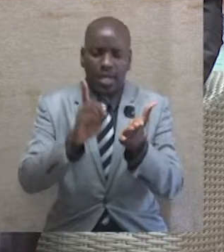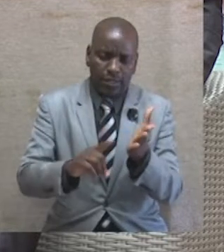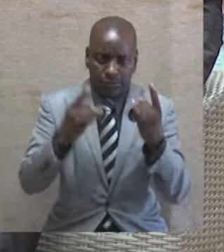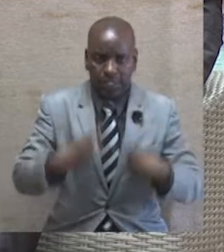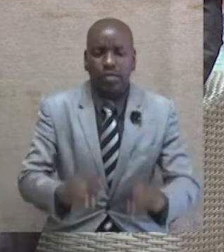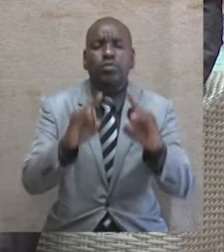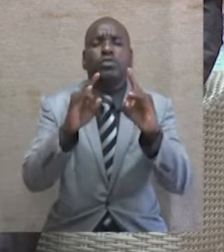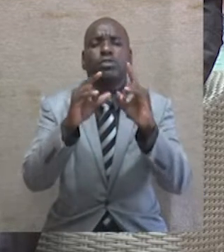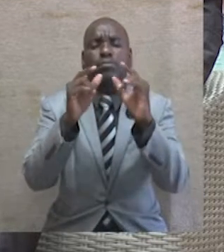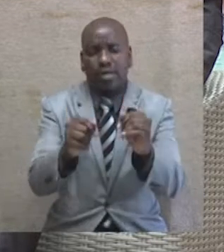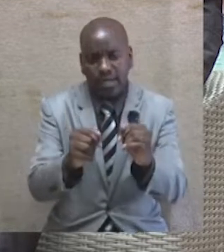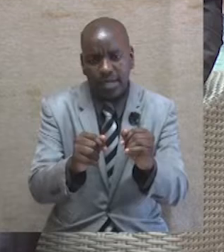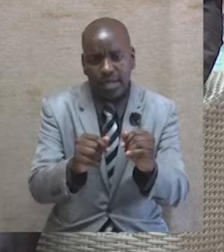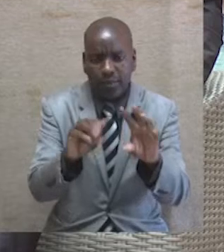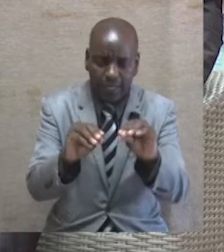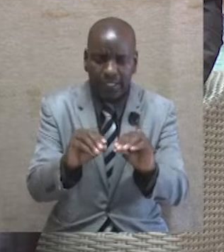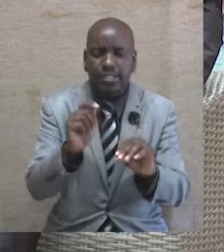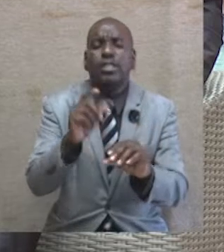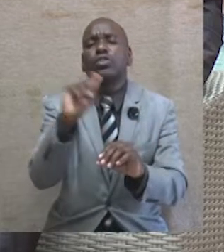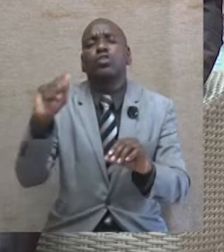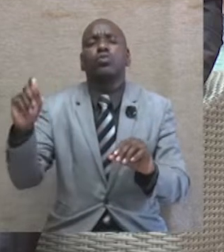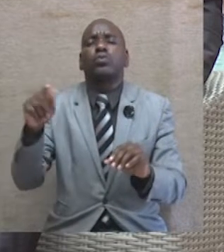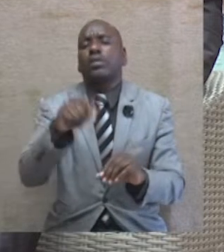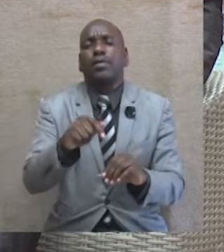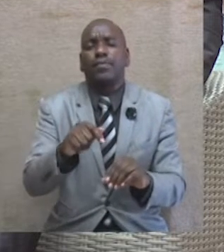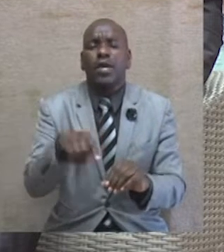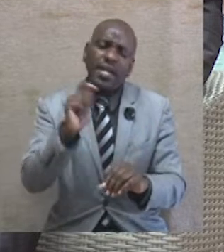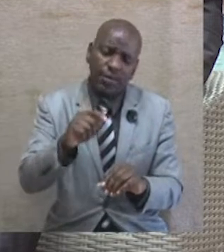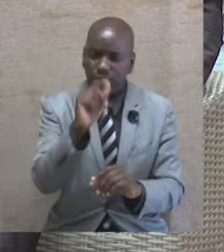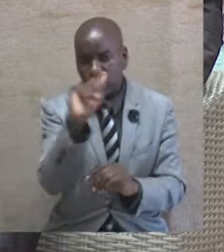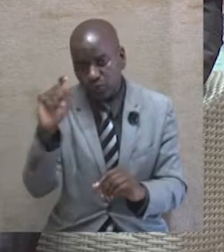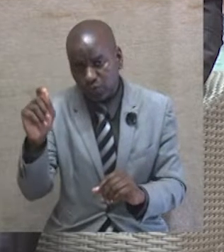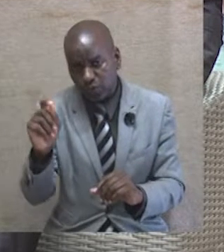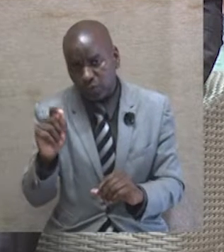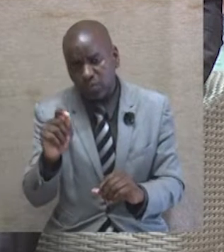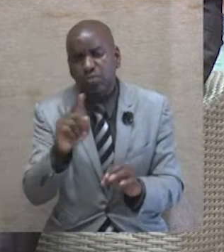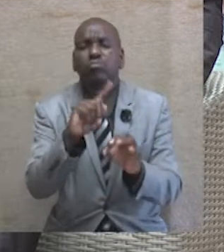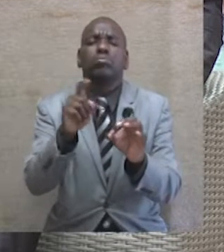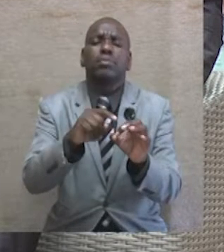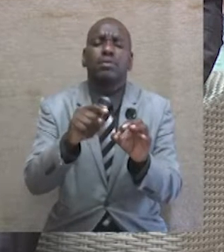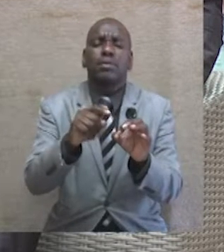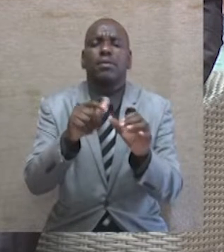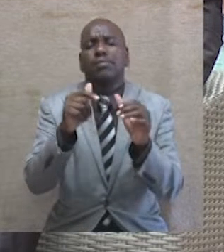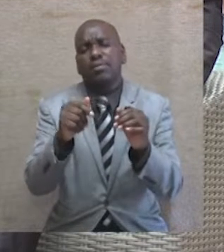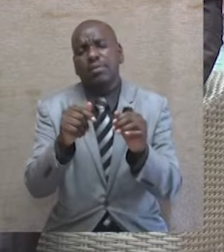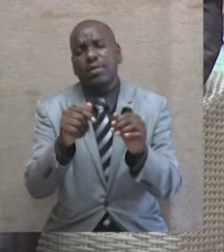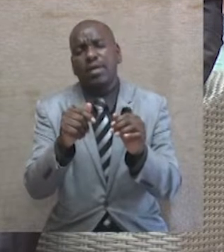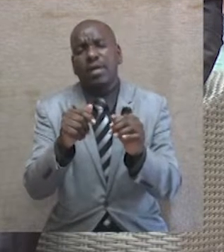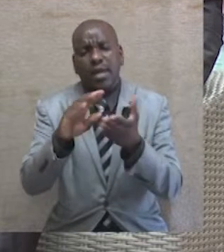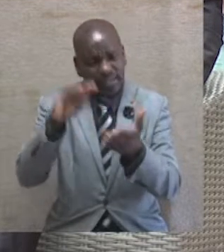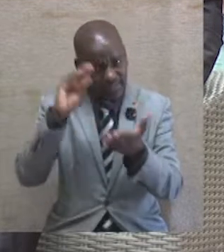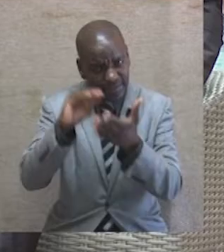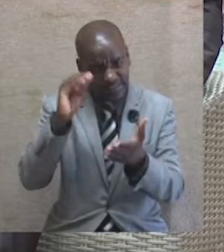sexual reproductive health personnel in schools. What is the situation in the schools? Is this subject being taught? Is it